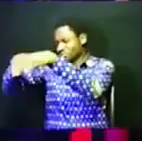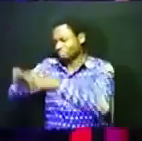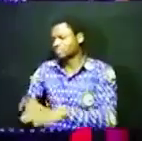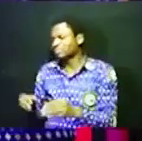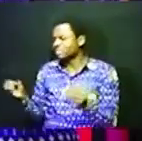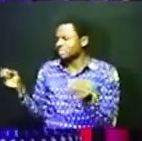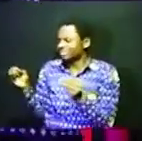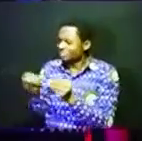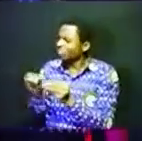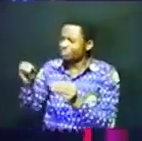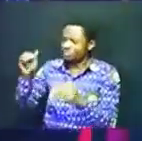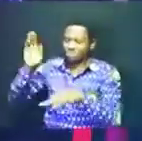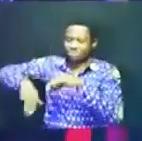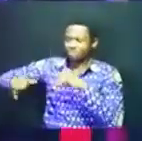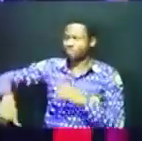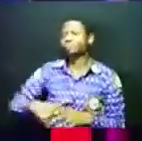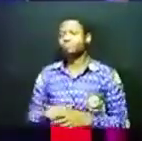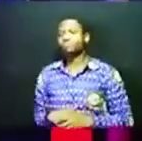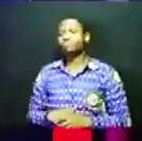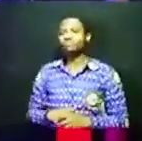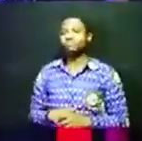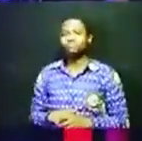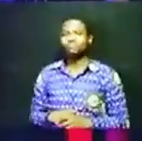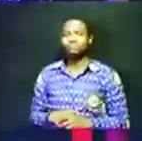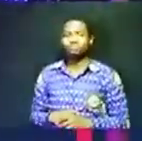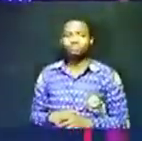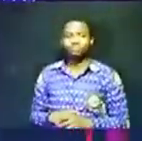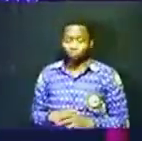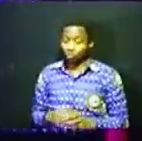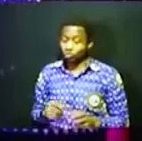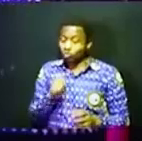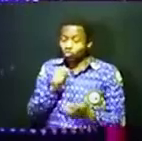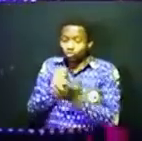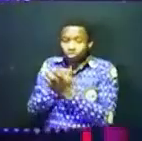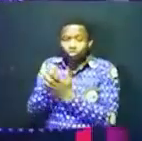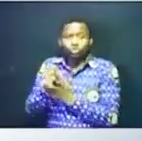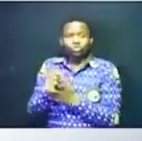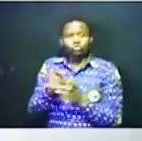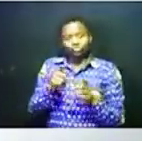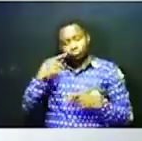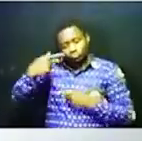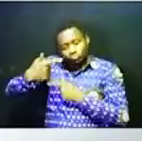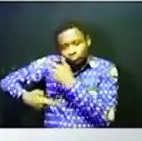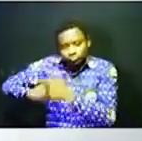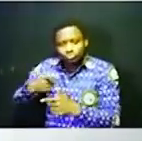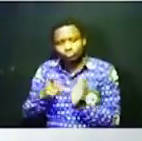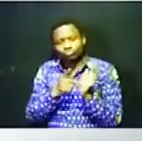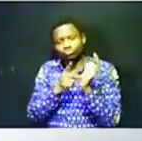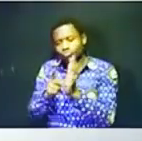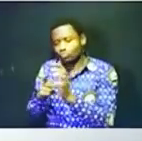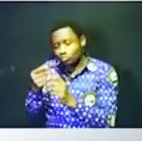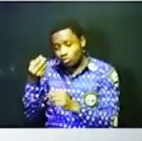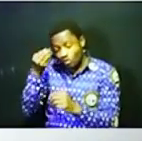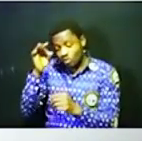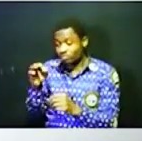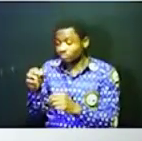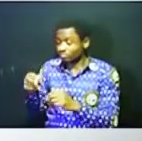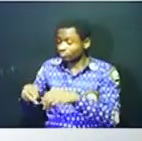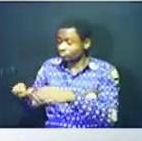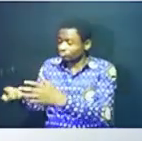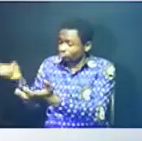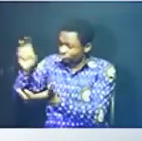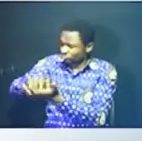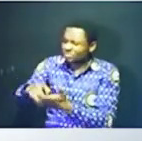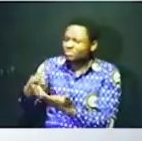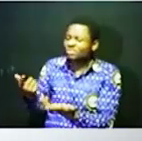say, Yesu, what he has. See, the real generational proof of the resurrection, I believe, is